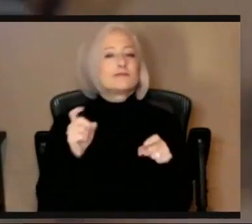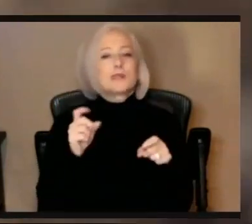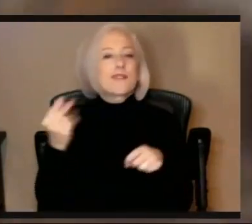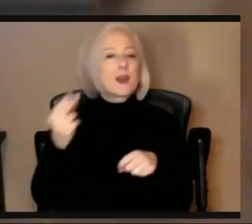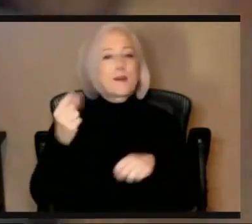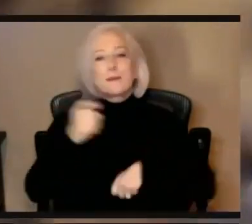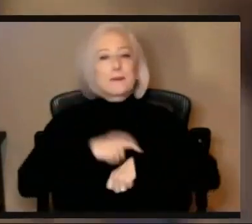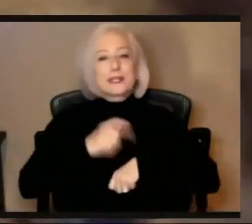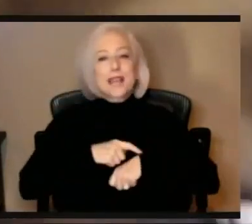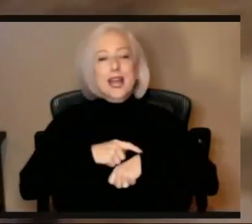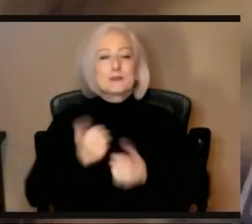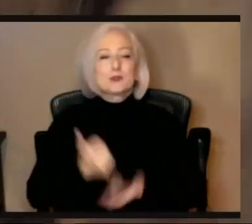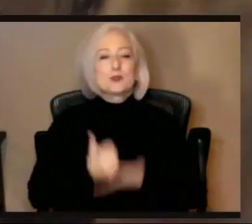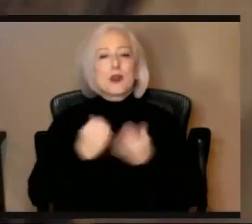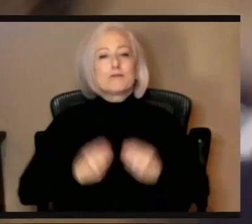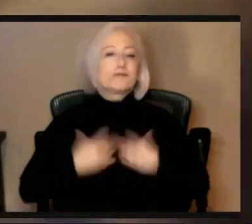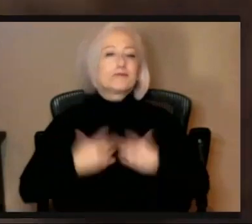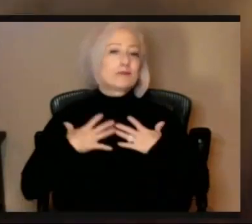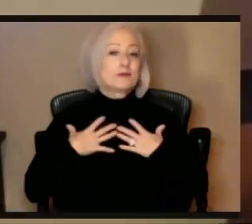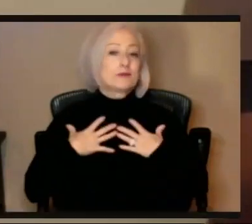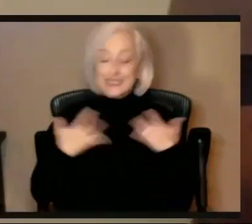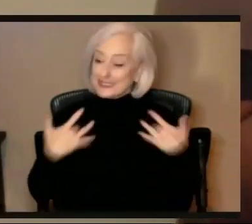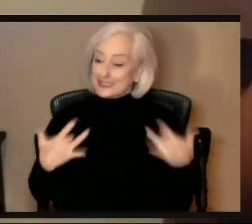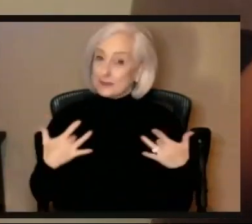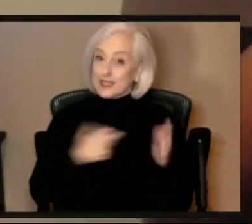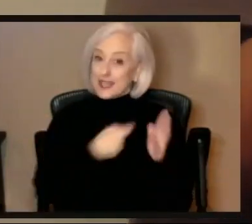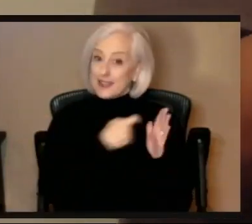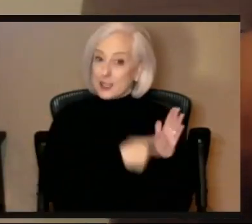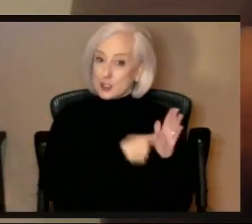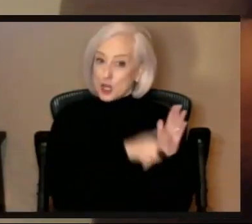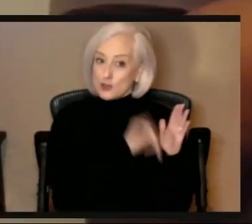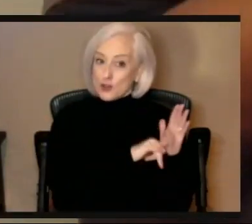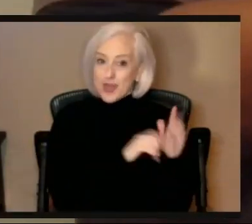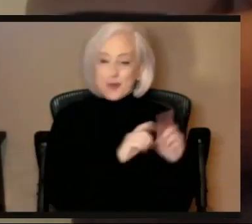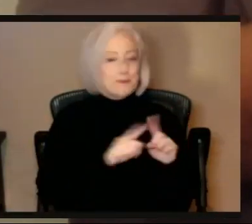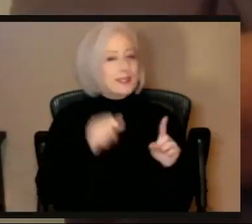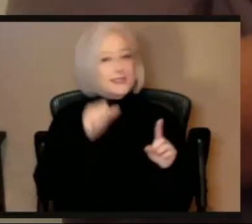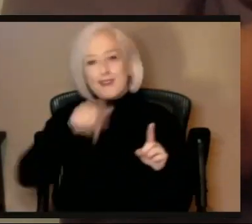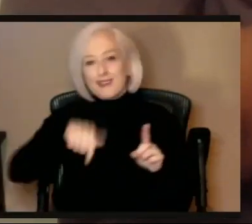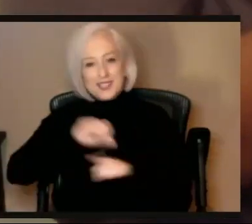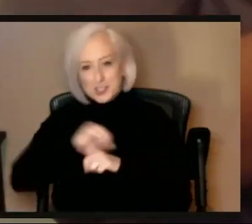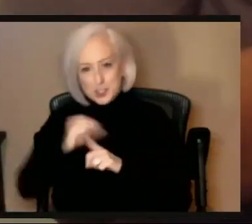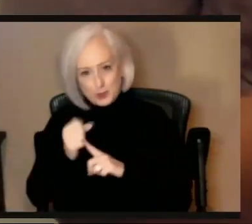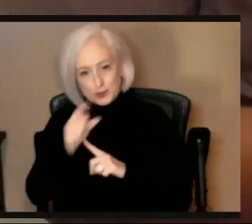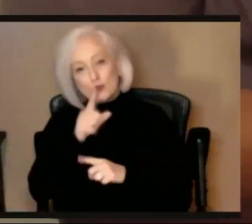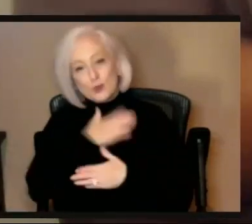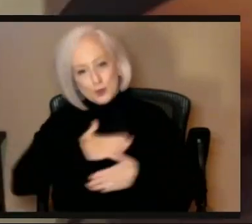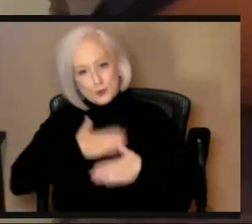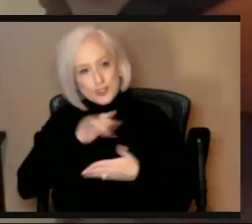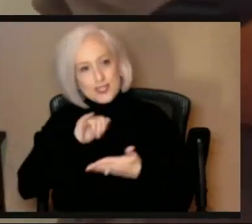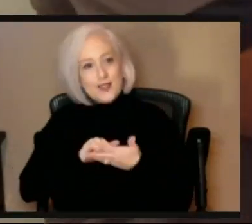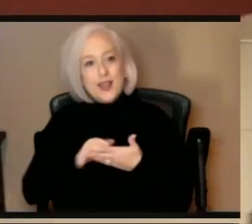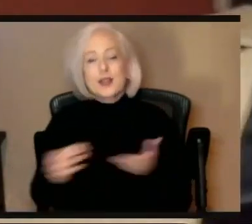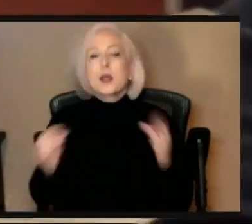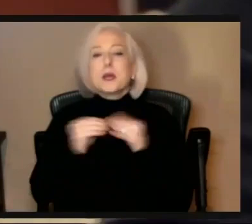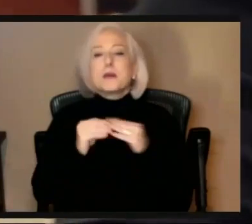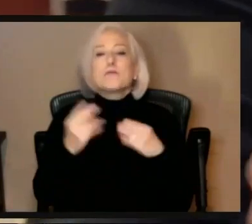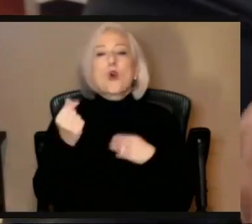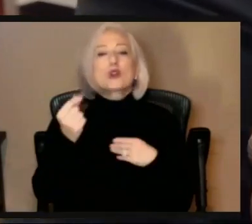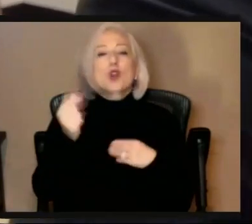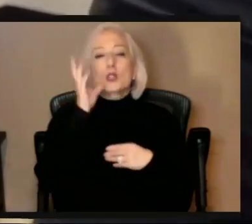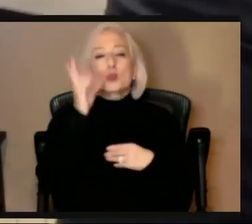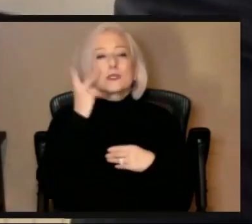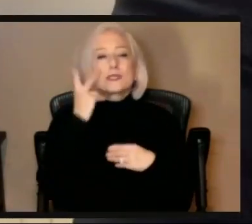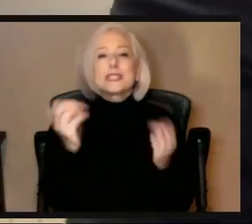And they normally charge for things like this, but not in this case. So we appreciate that. And more dogs will soon see more doctors and nurses as the